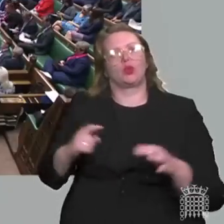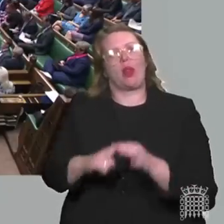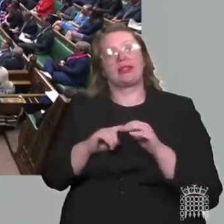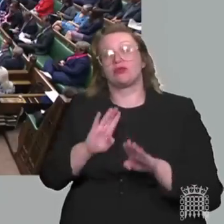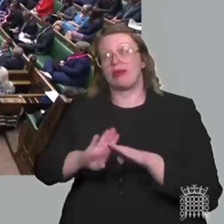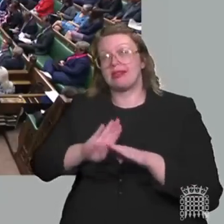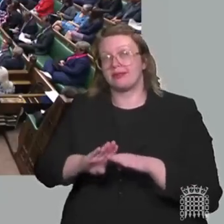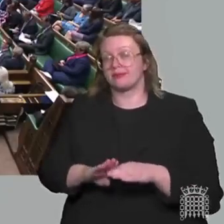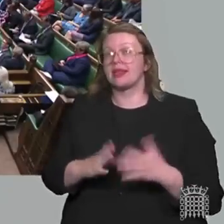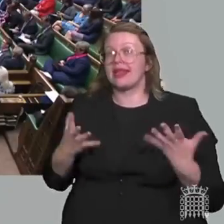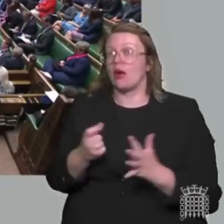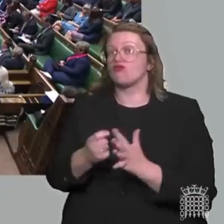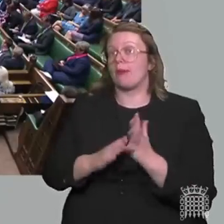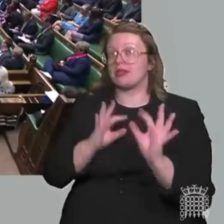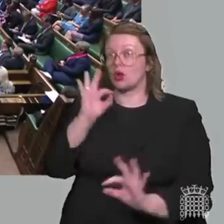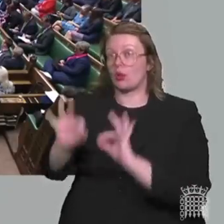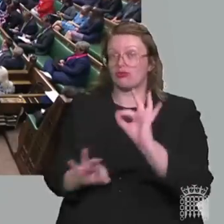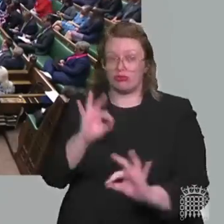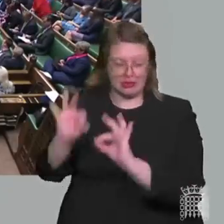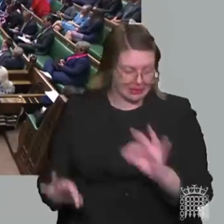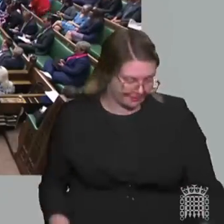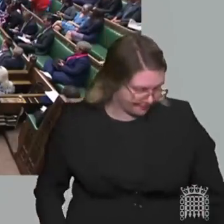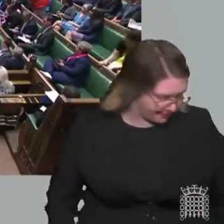We now come to Prime Minister's questions. Lynn Brown.